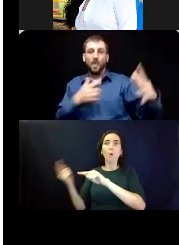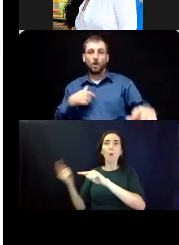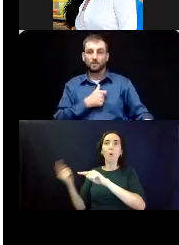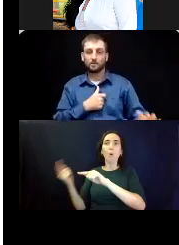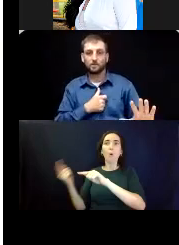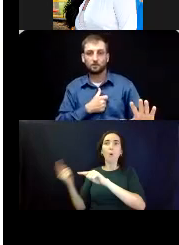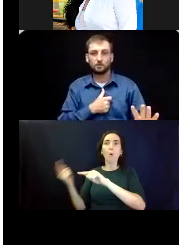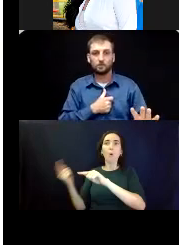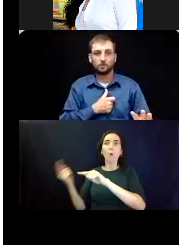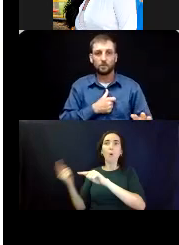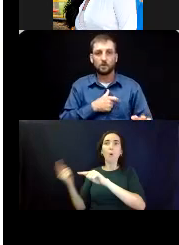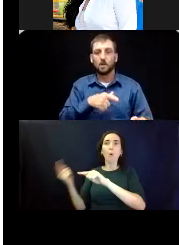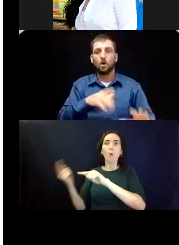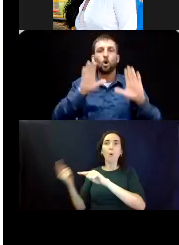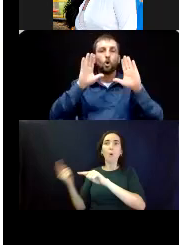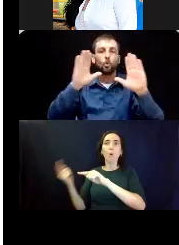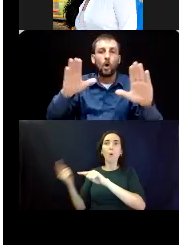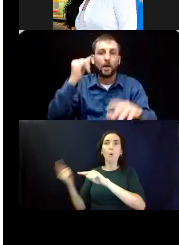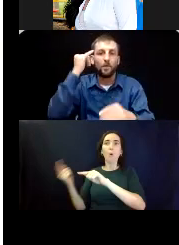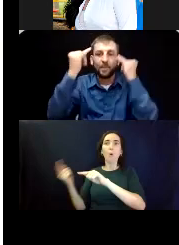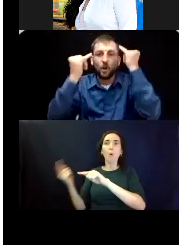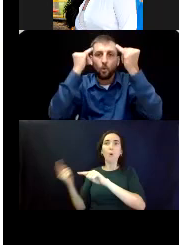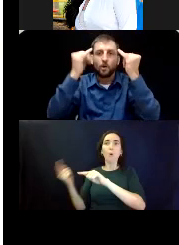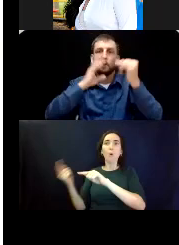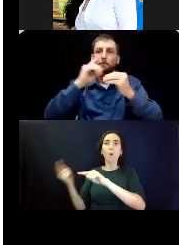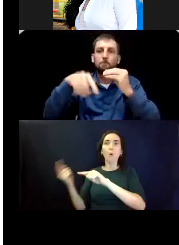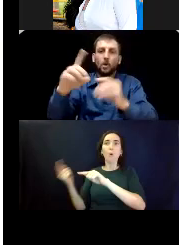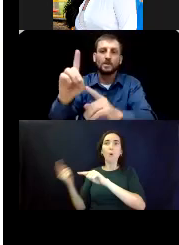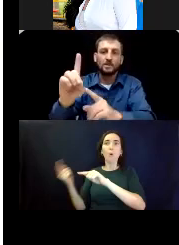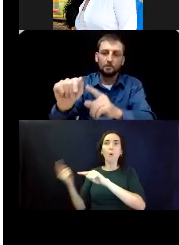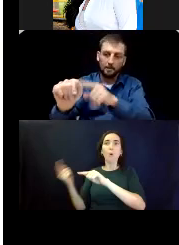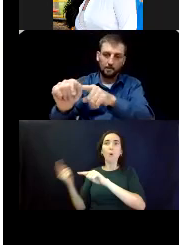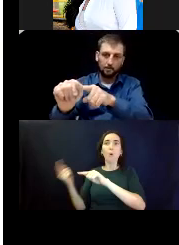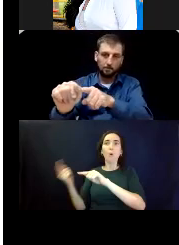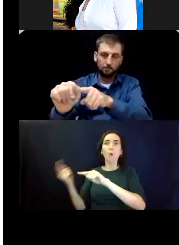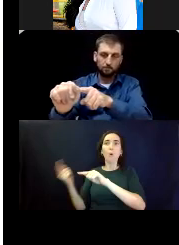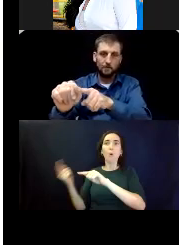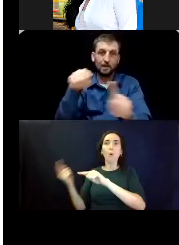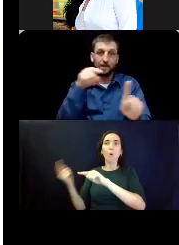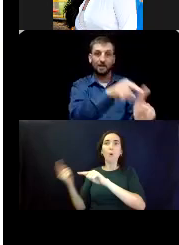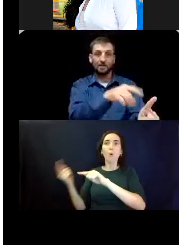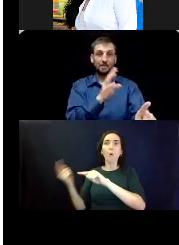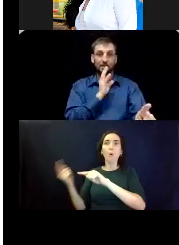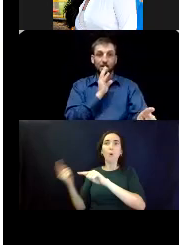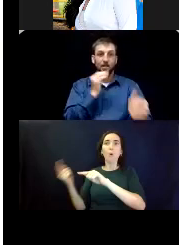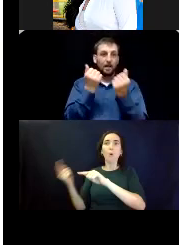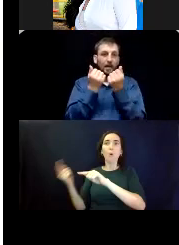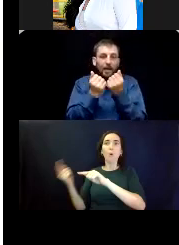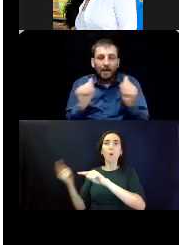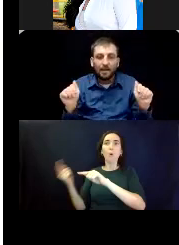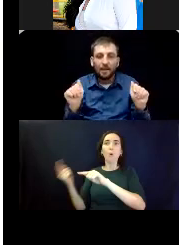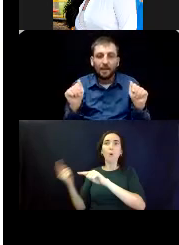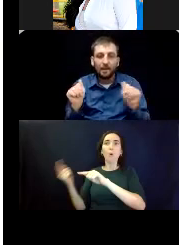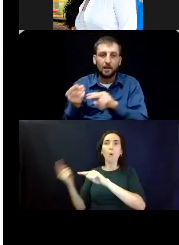great theory about disability. He argues that any specific increase and significant increase